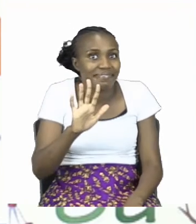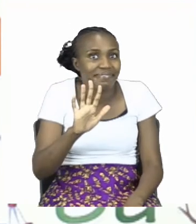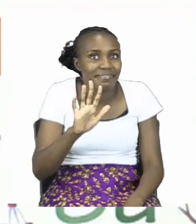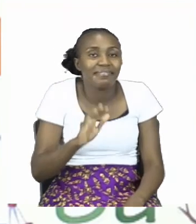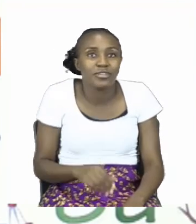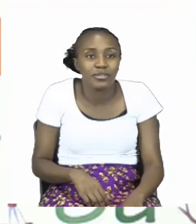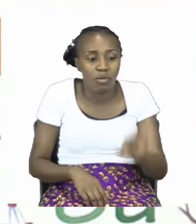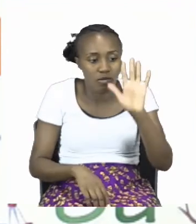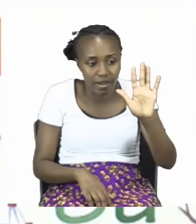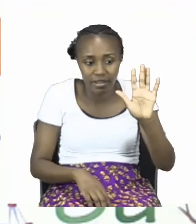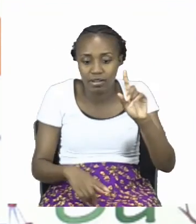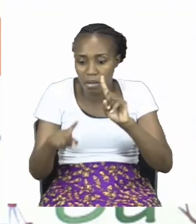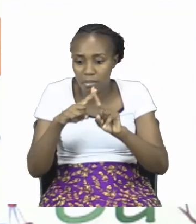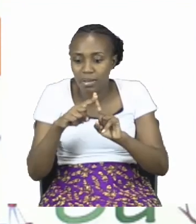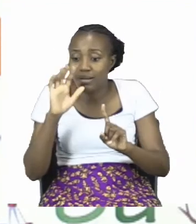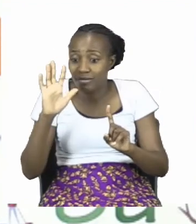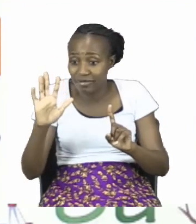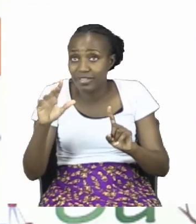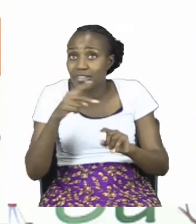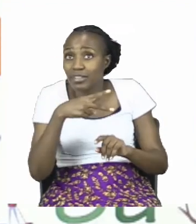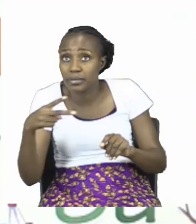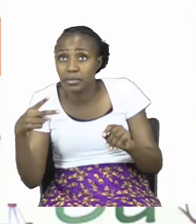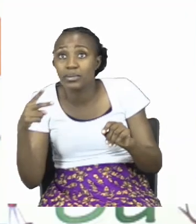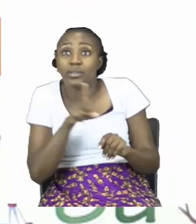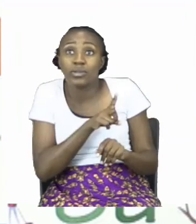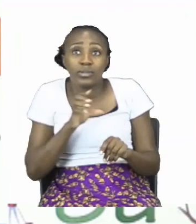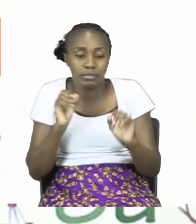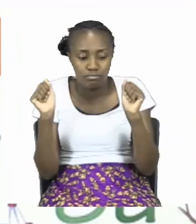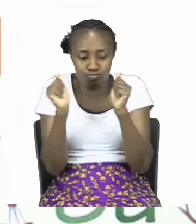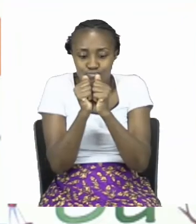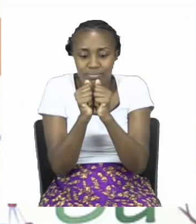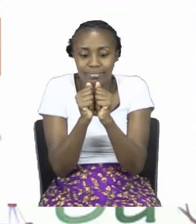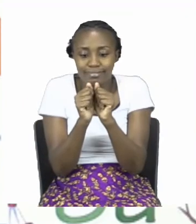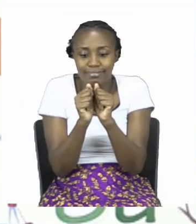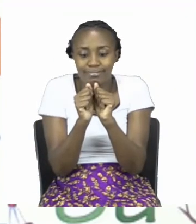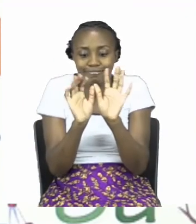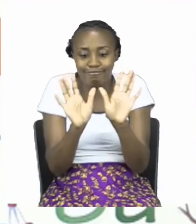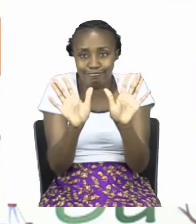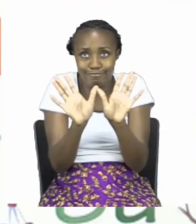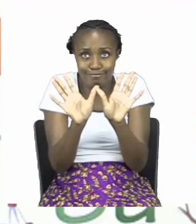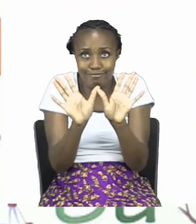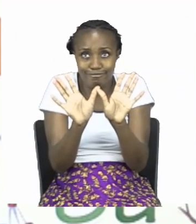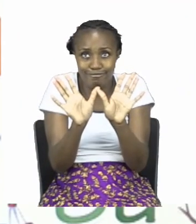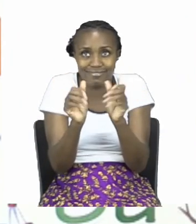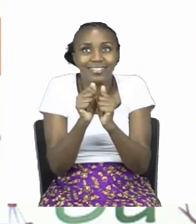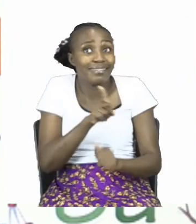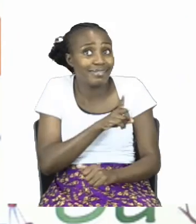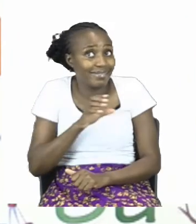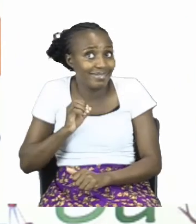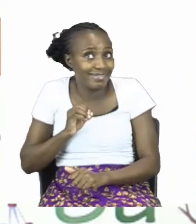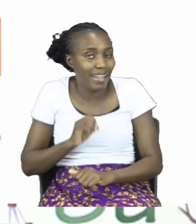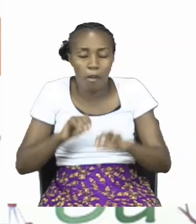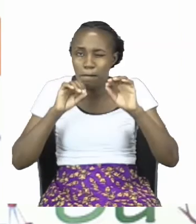have 5 plus 5, that gives us 10. Good